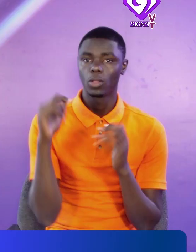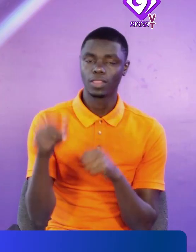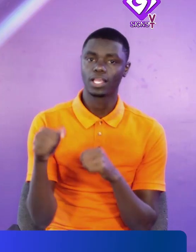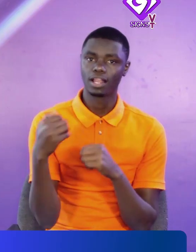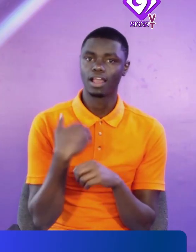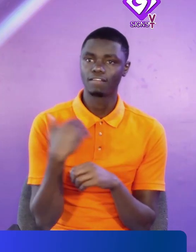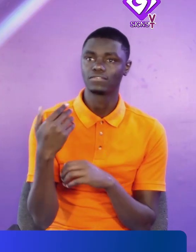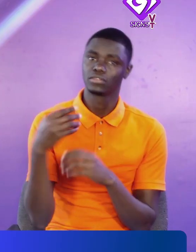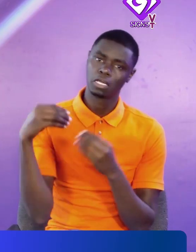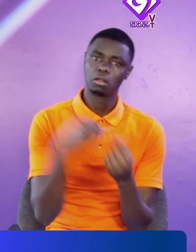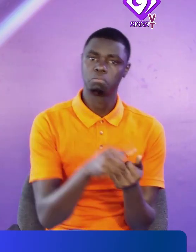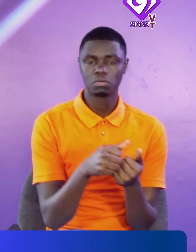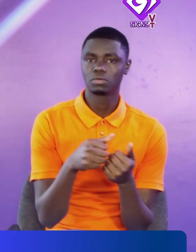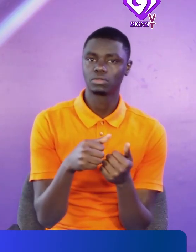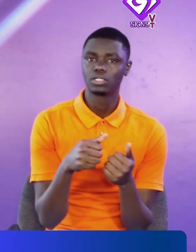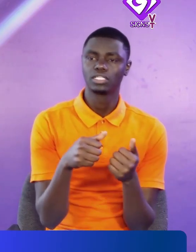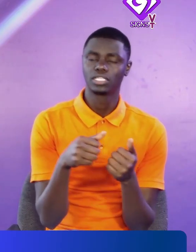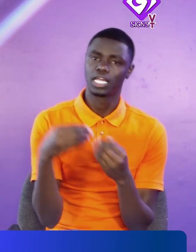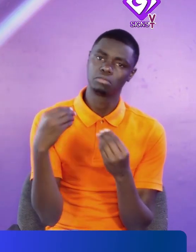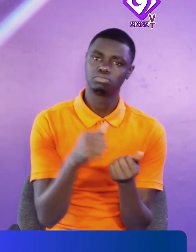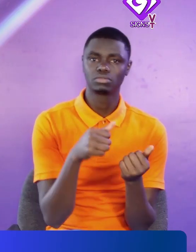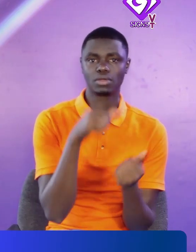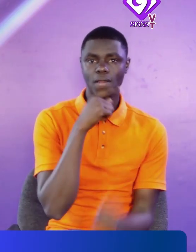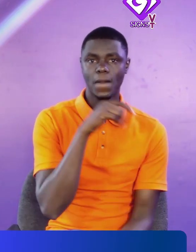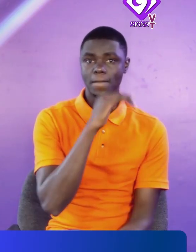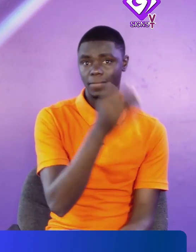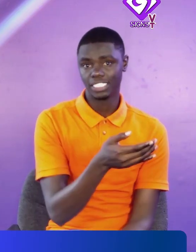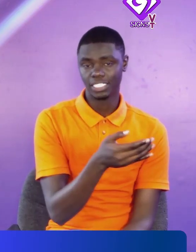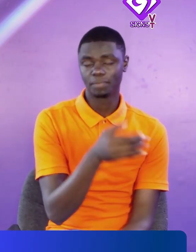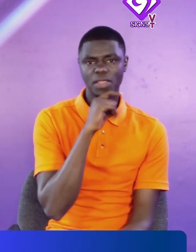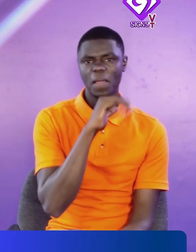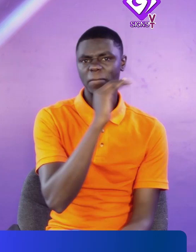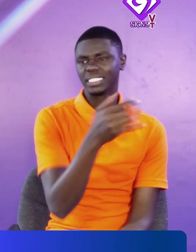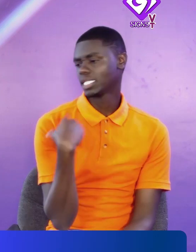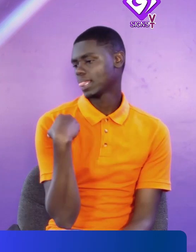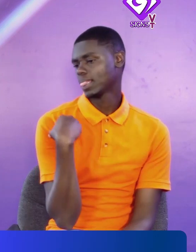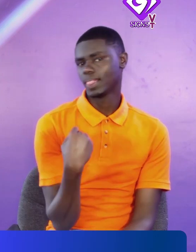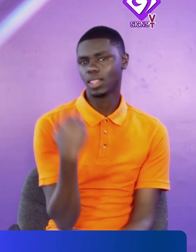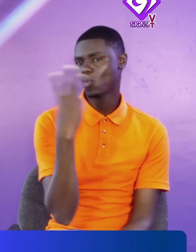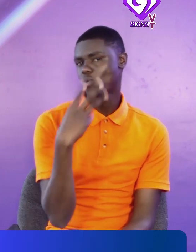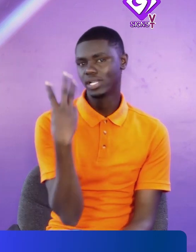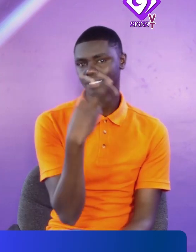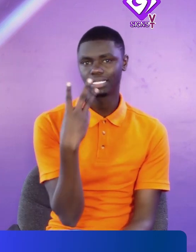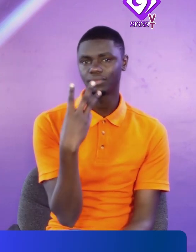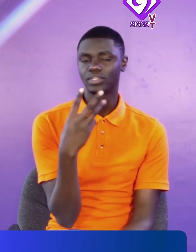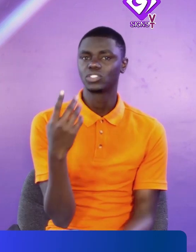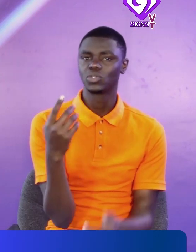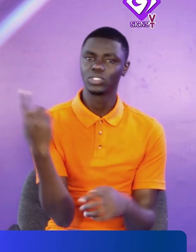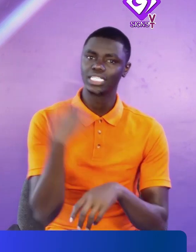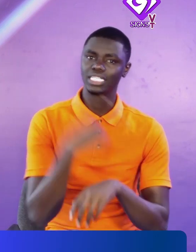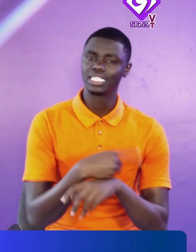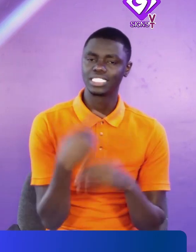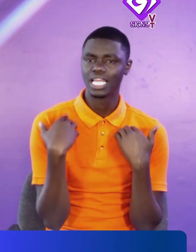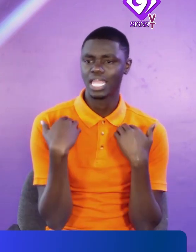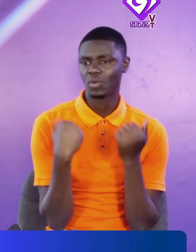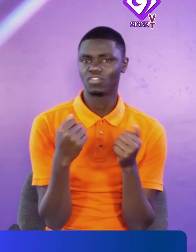kuwa fit kuliko Man City. Juu Man City wamecheza Wednesday. Siku zao za kurecover ni Thursday, Friday and